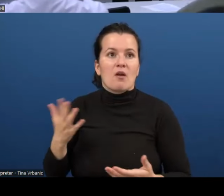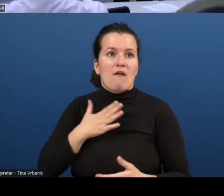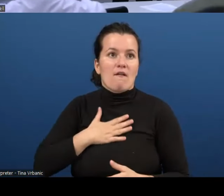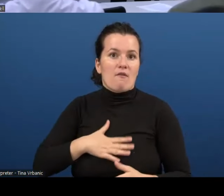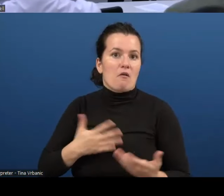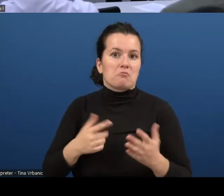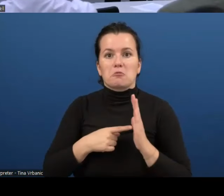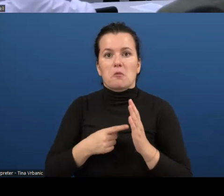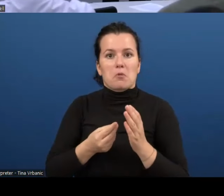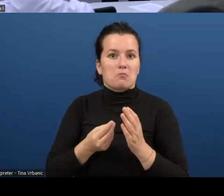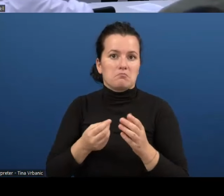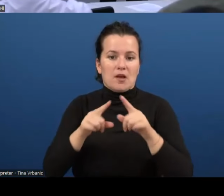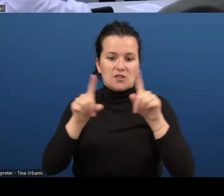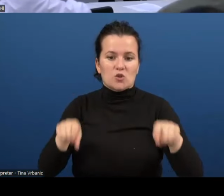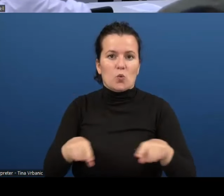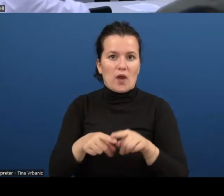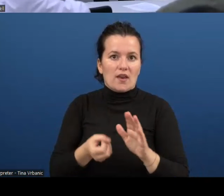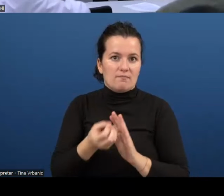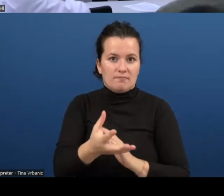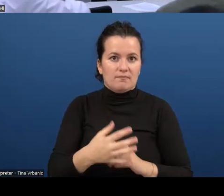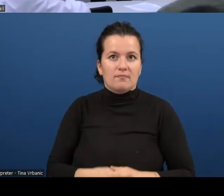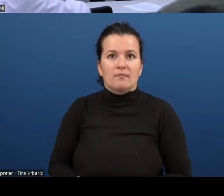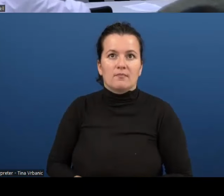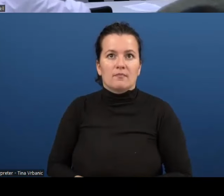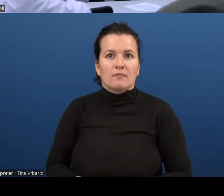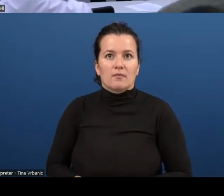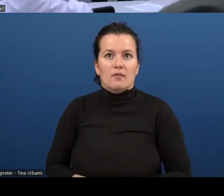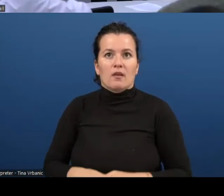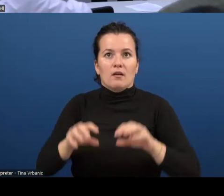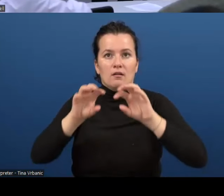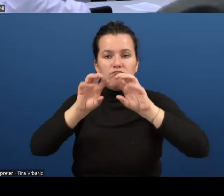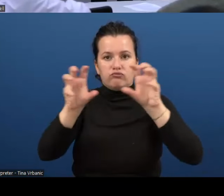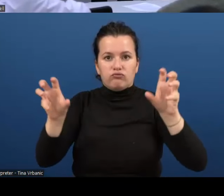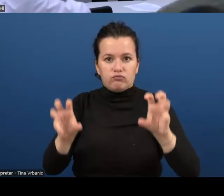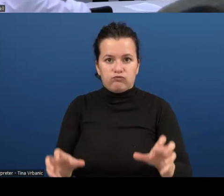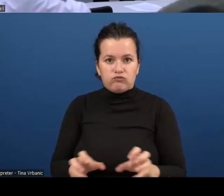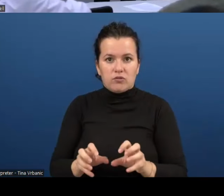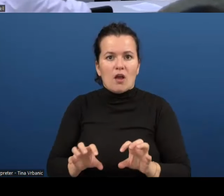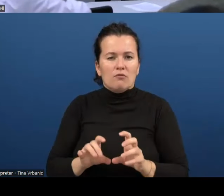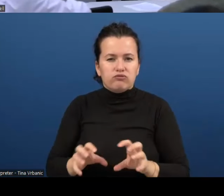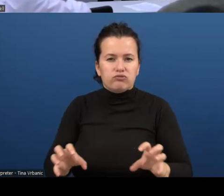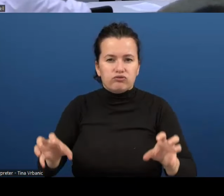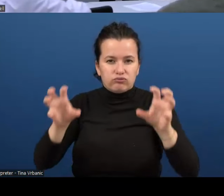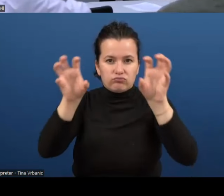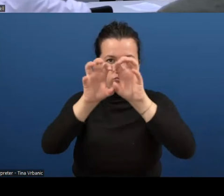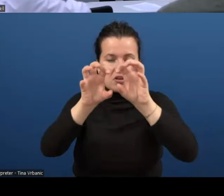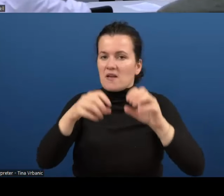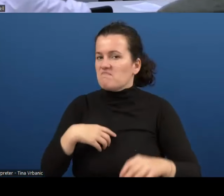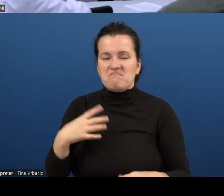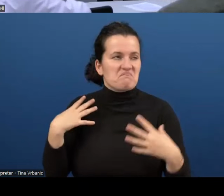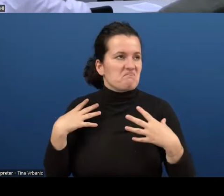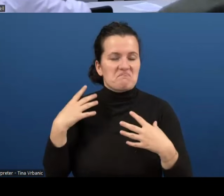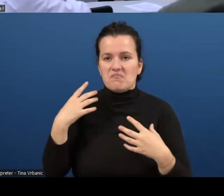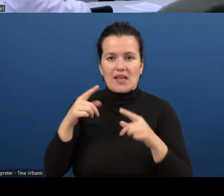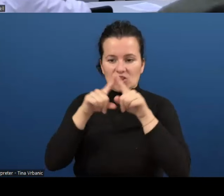square. Well, it doesn't work if you present it all together. It simply doesn't work because this